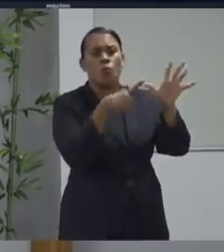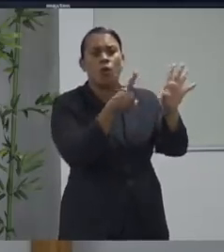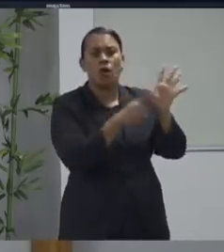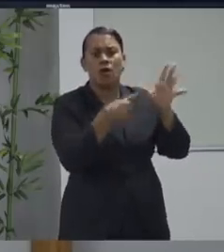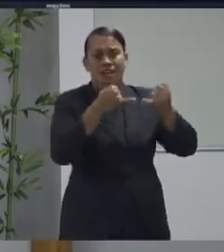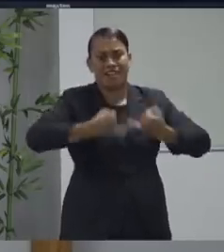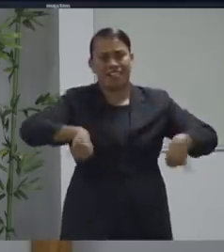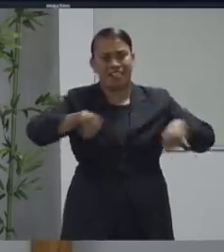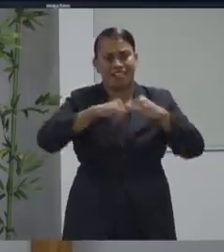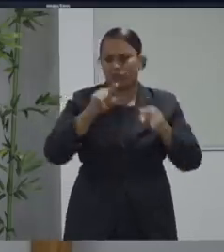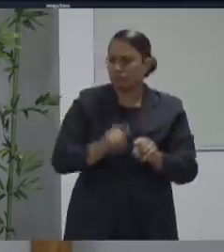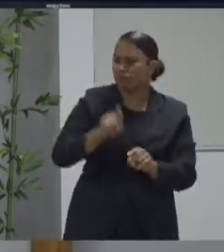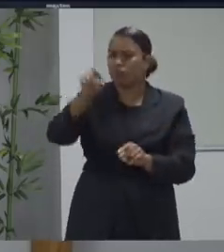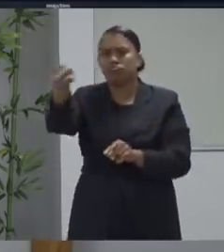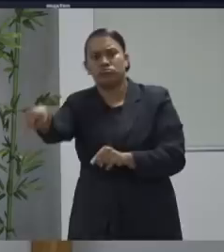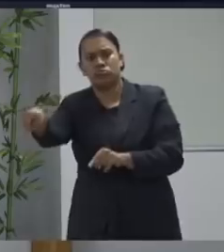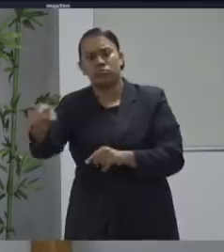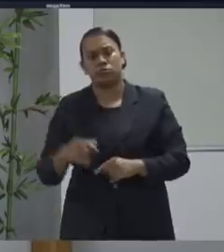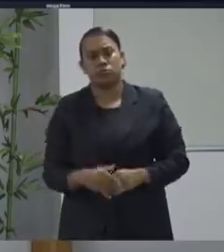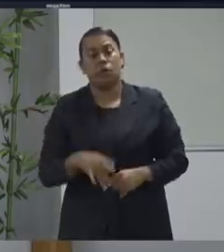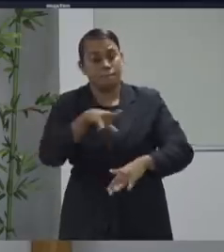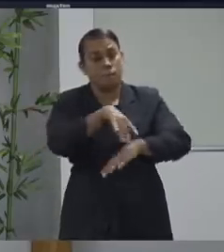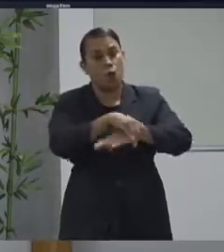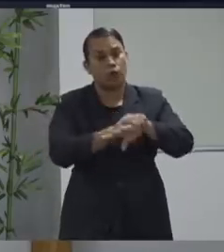are investigating this alleged breach as well.